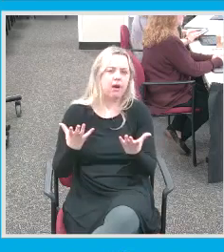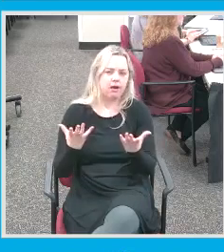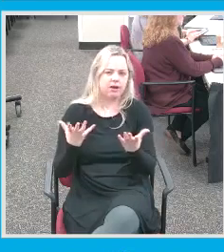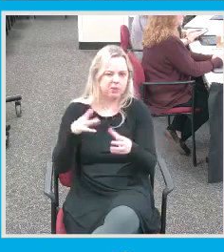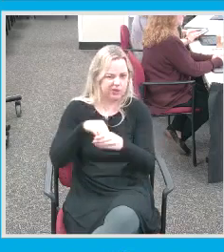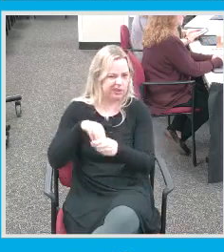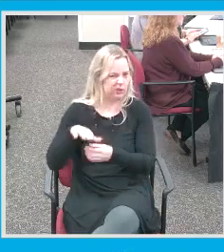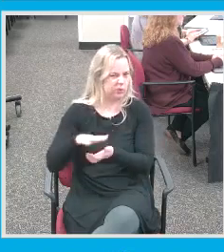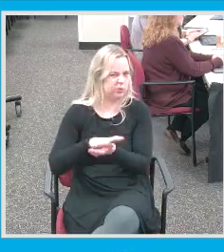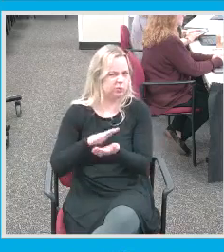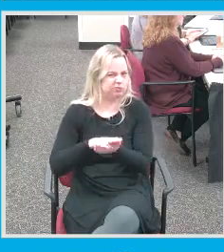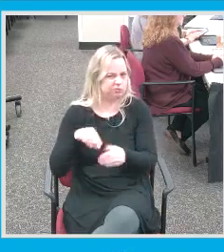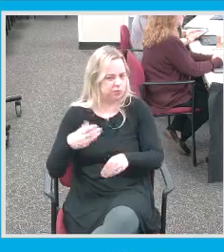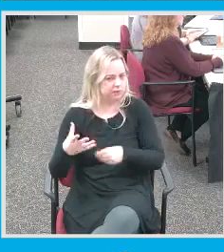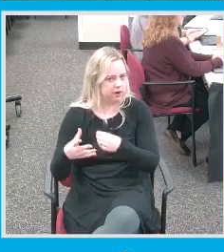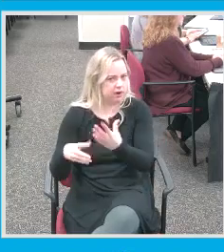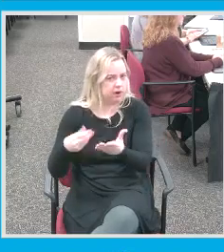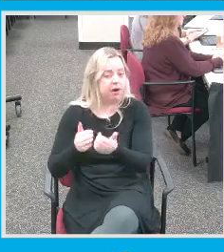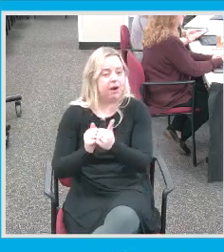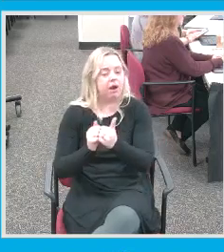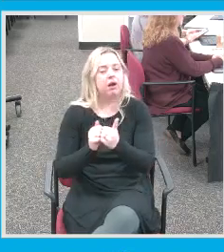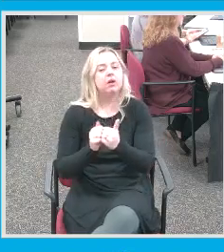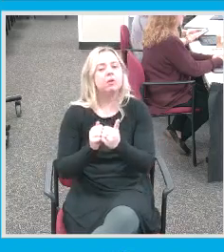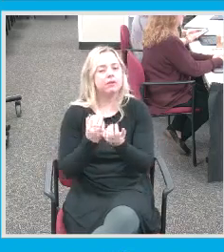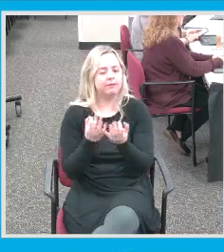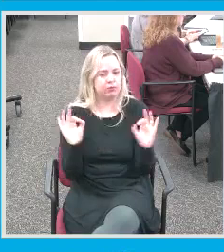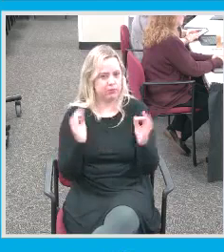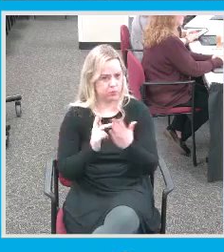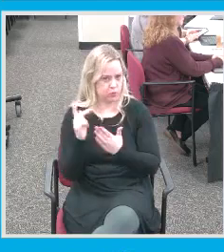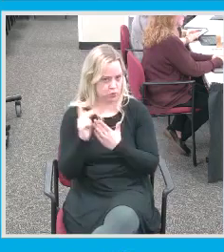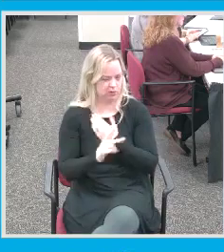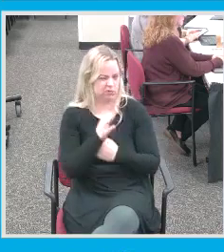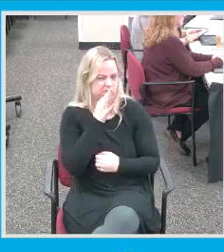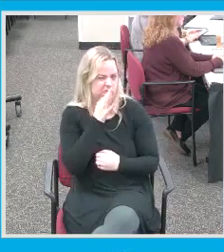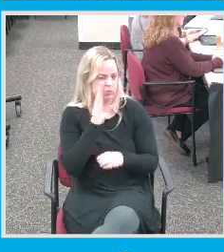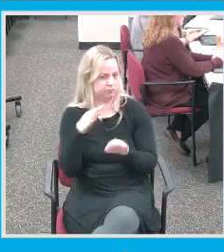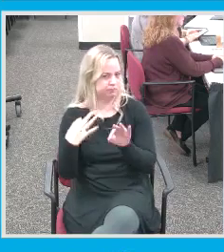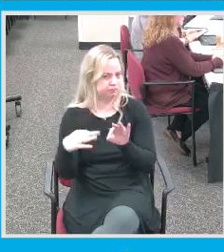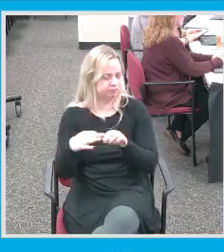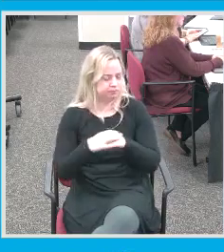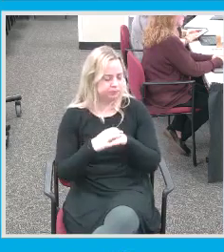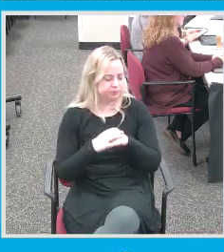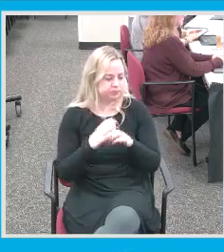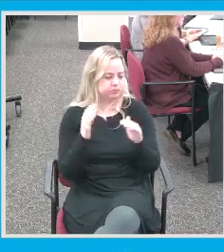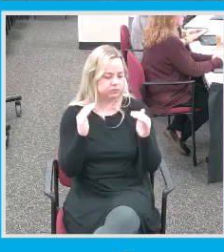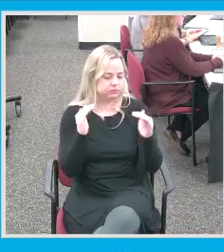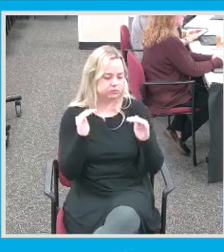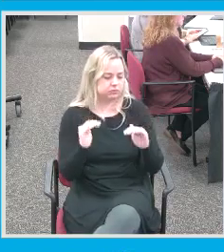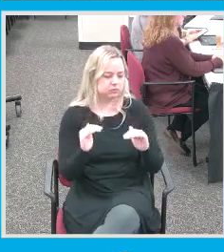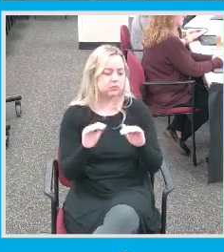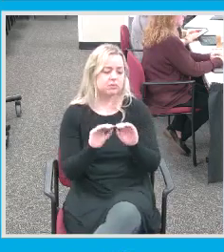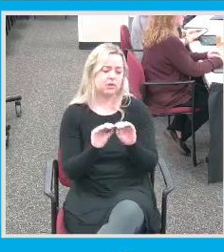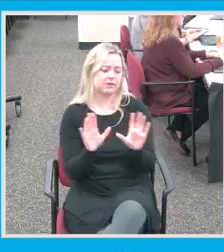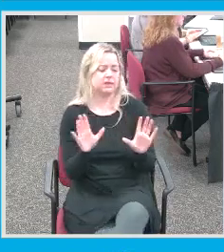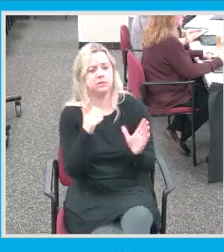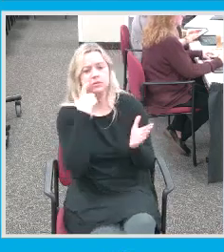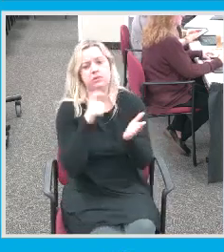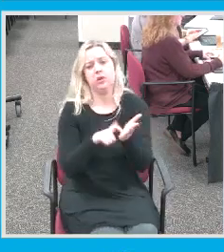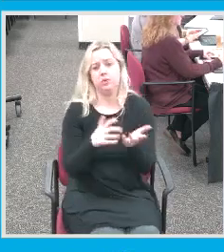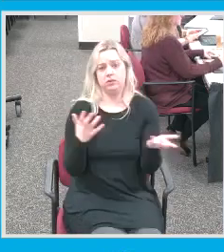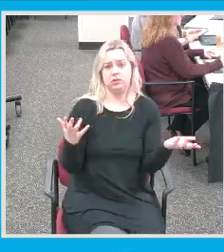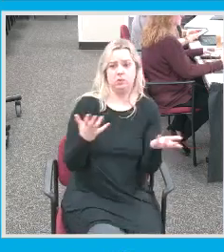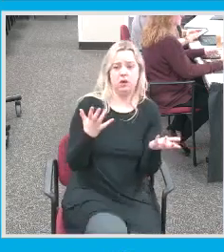structure through a free program that you'll hear about. And then obviously an increase in trust in